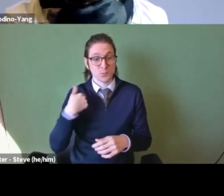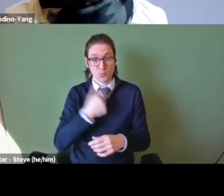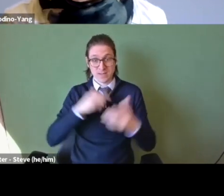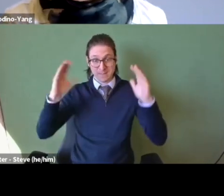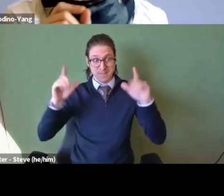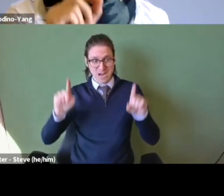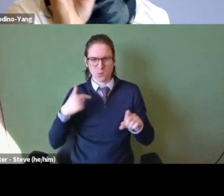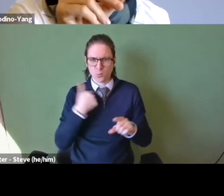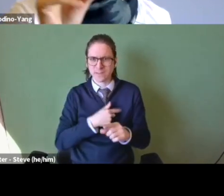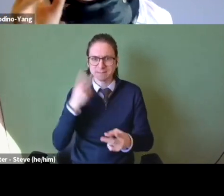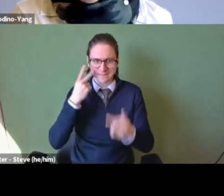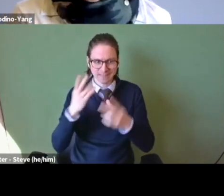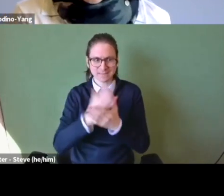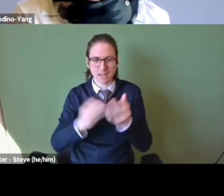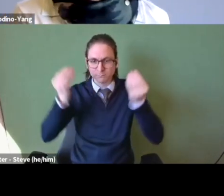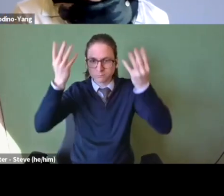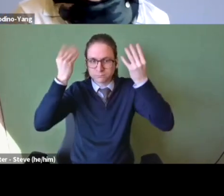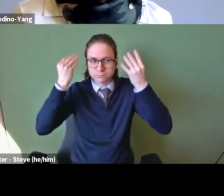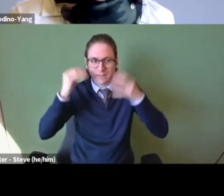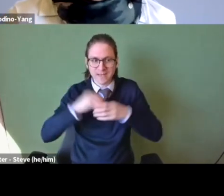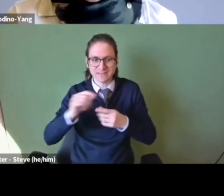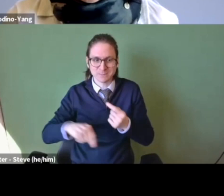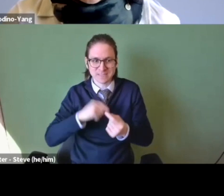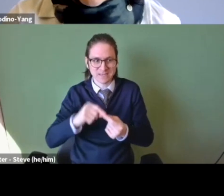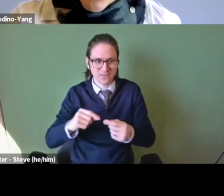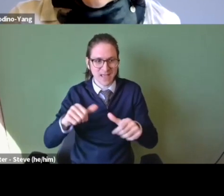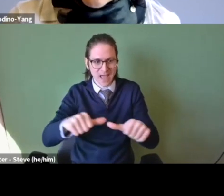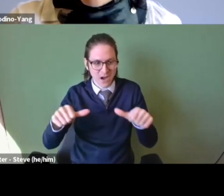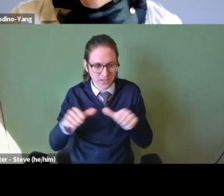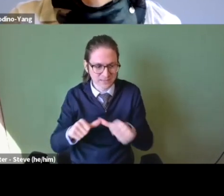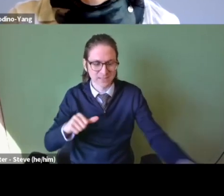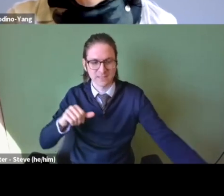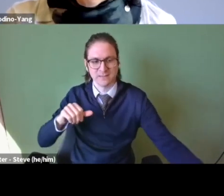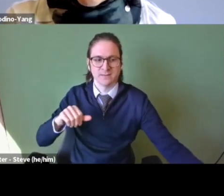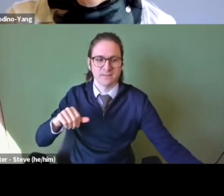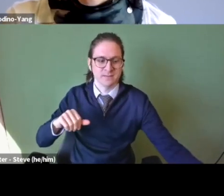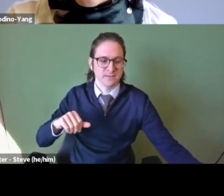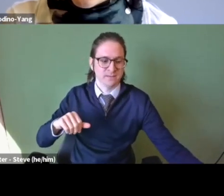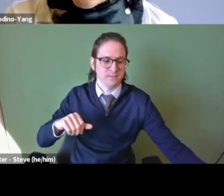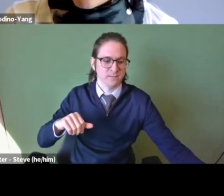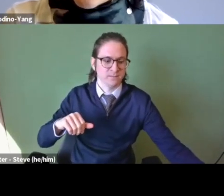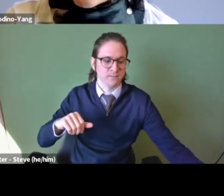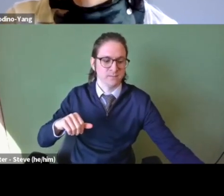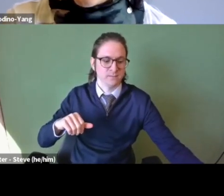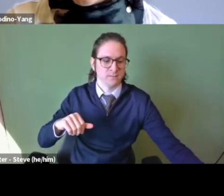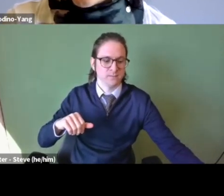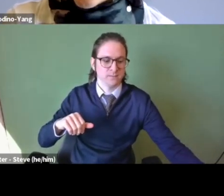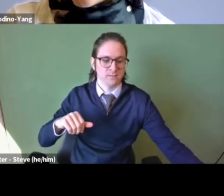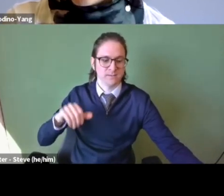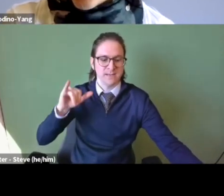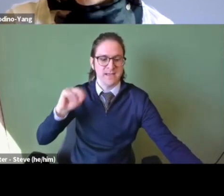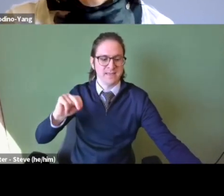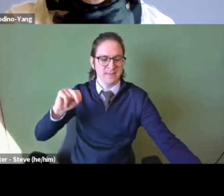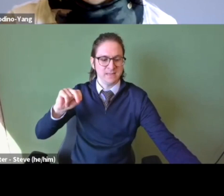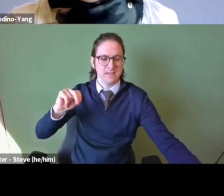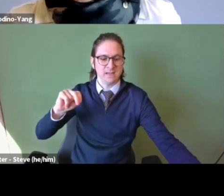systematic nuclei in the mesencephalon and medulla in the brainstem. I mean, these are regions in the mesencephalon here that